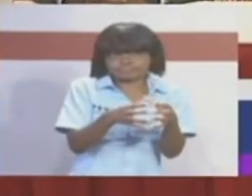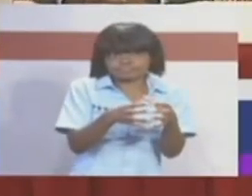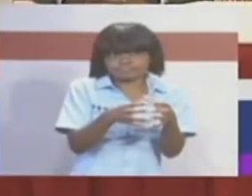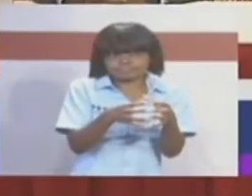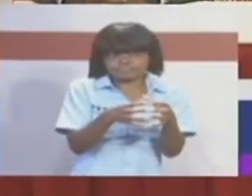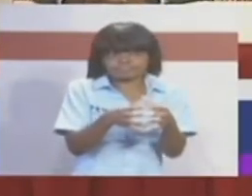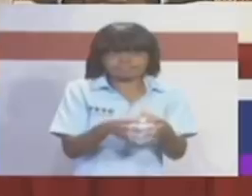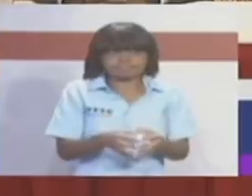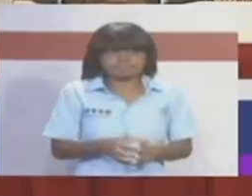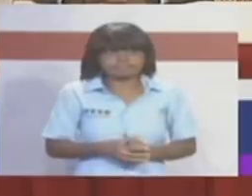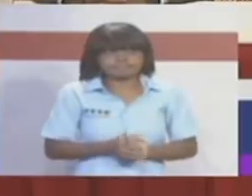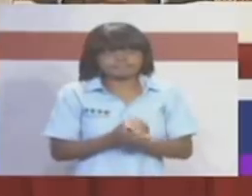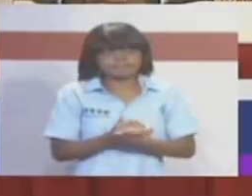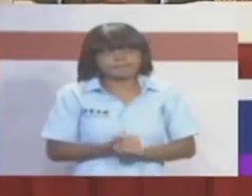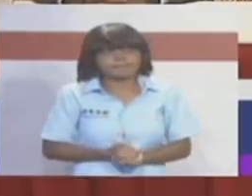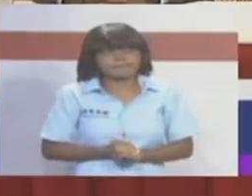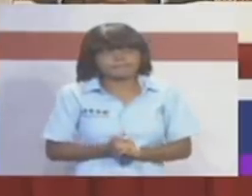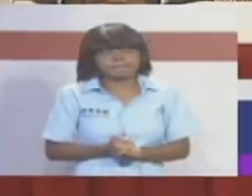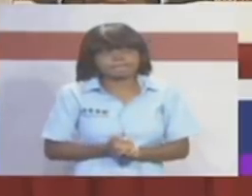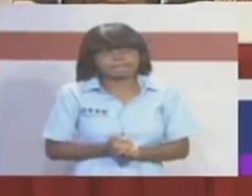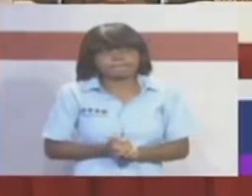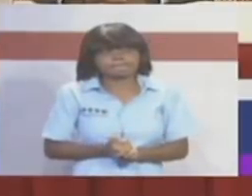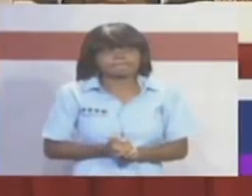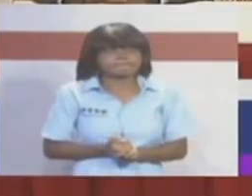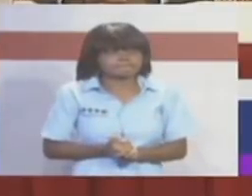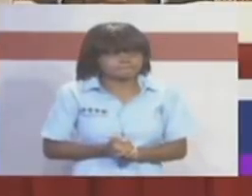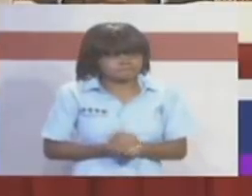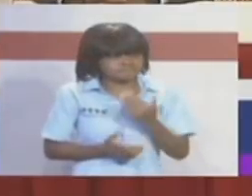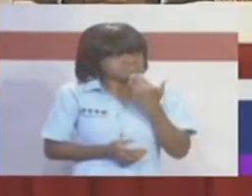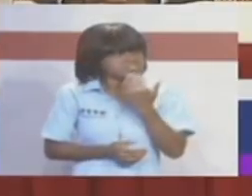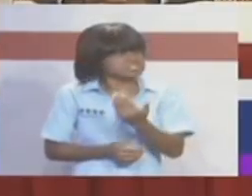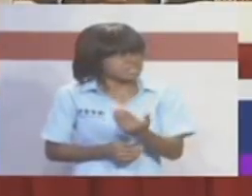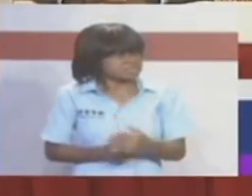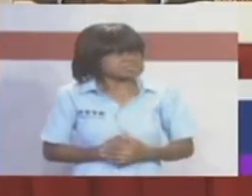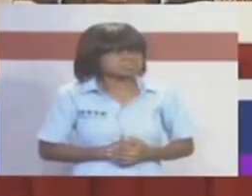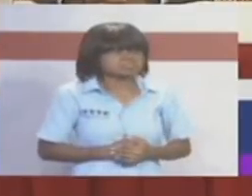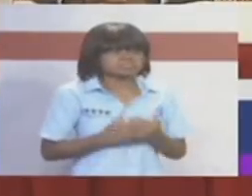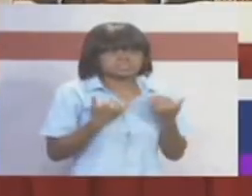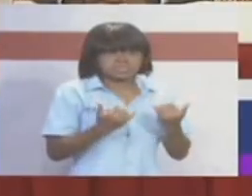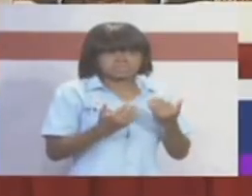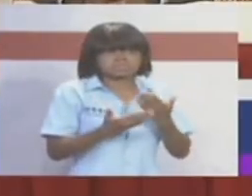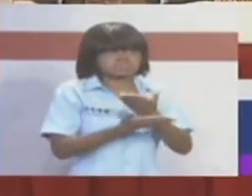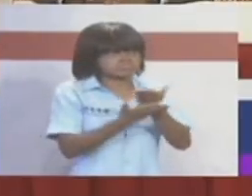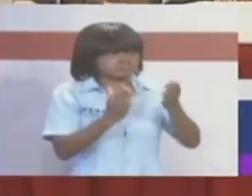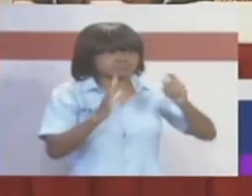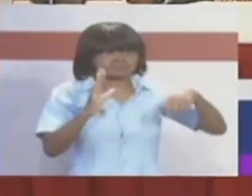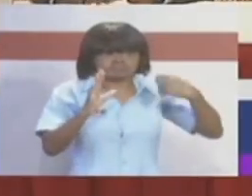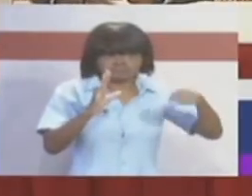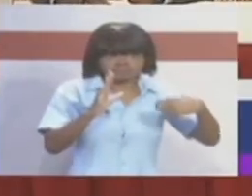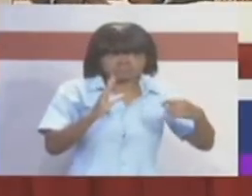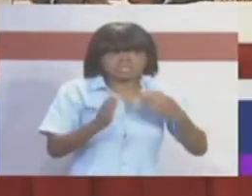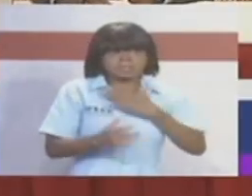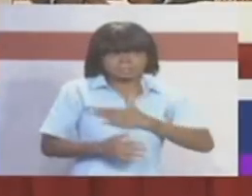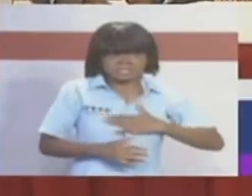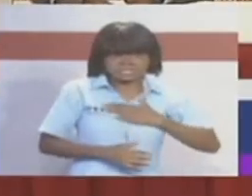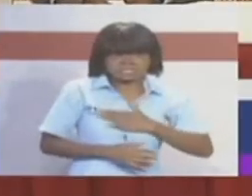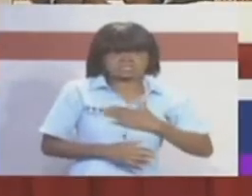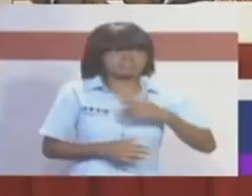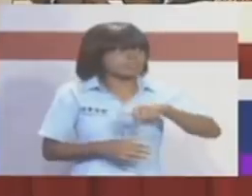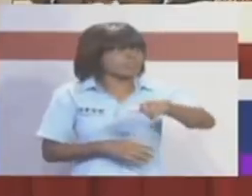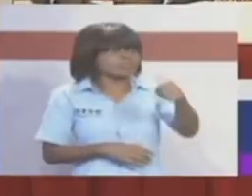our other doctors who are here as well, and I'm more than versed to treat with some of the questions that you may have for